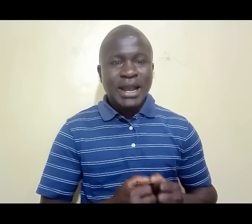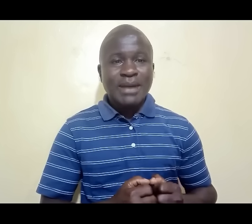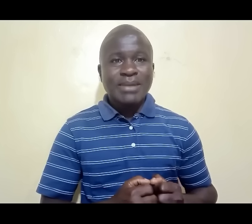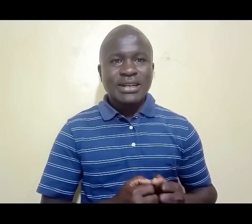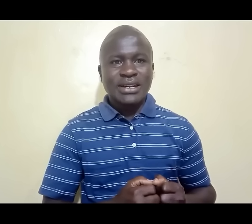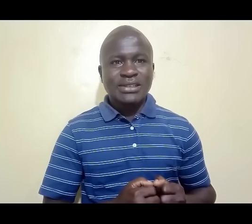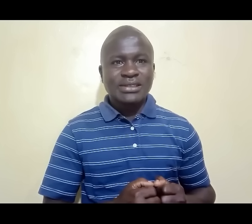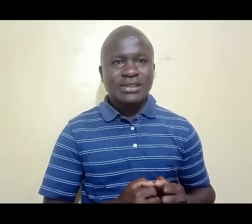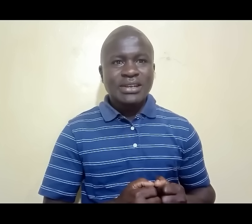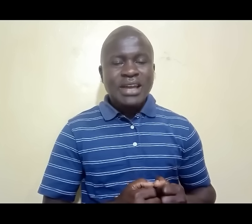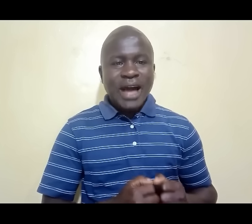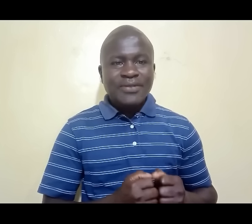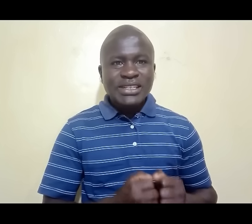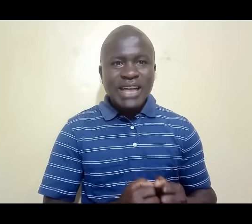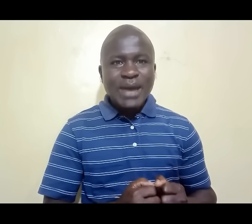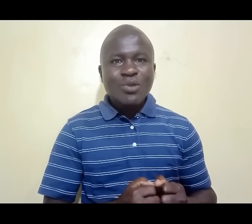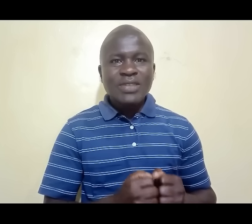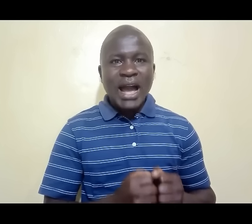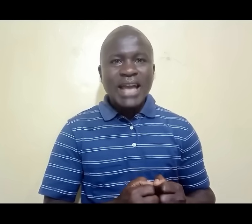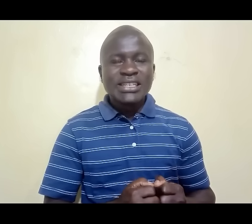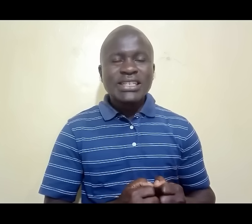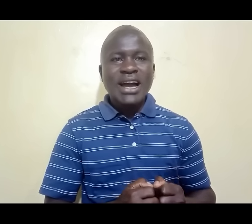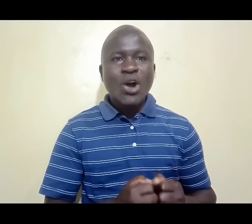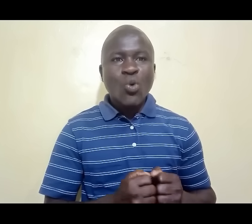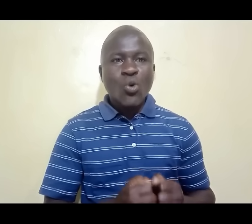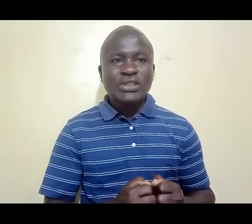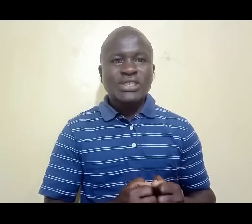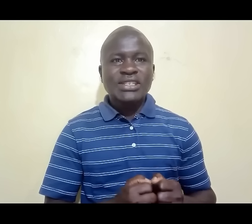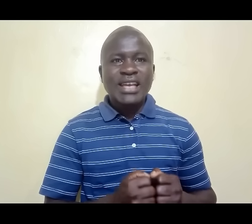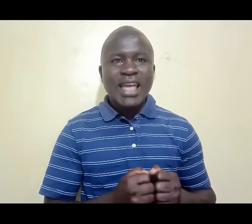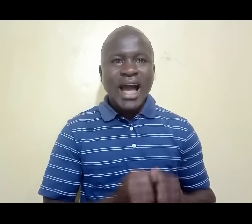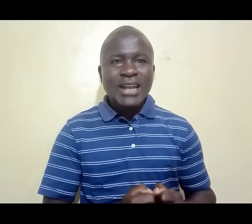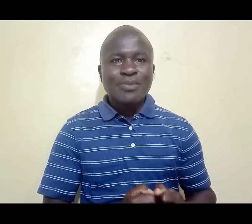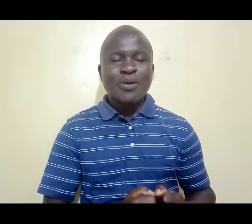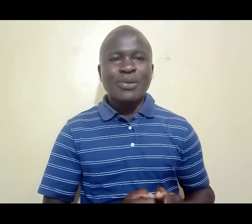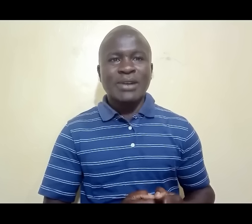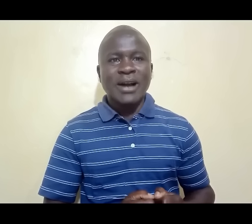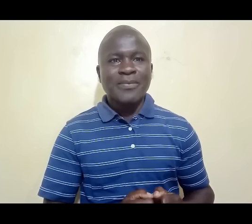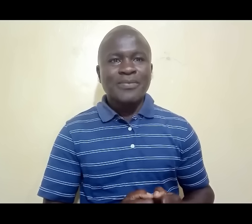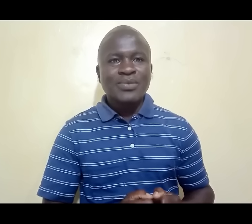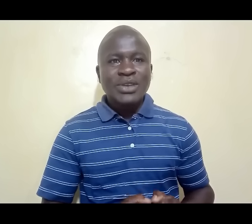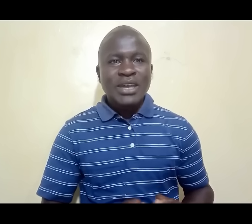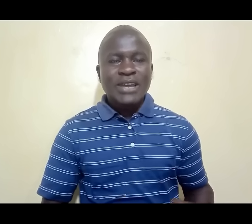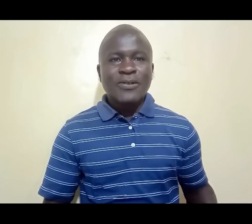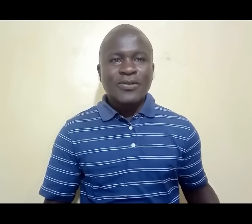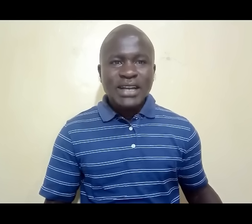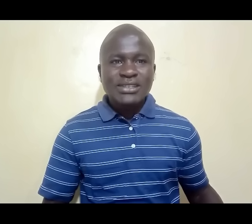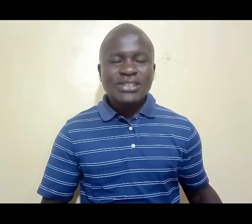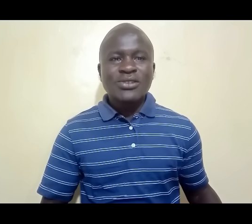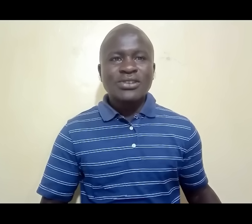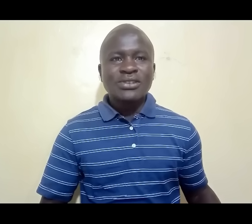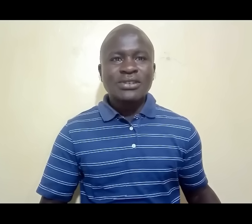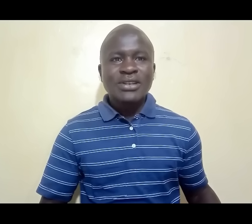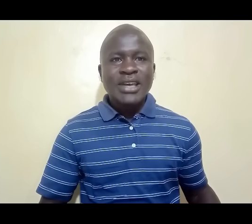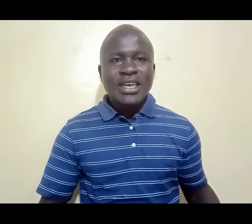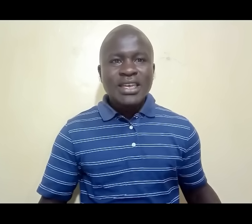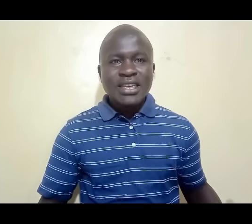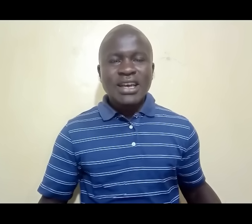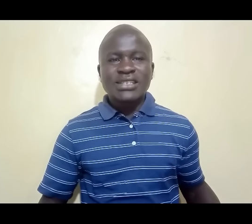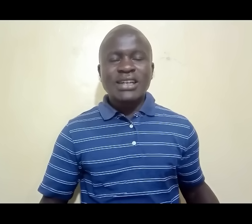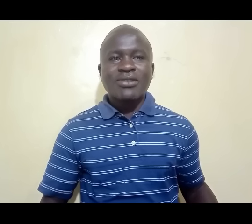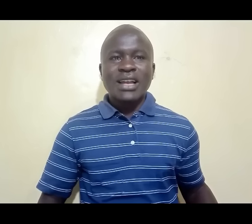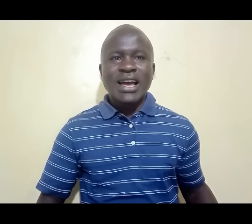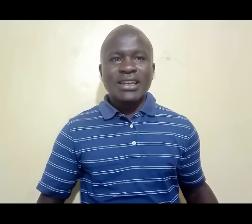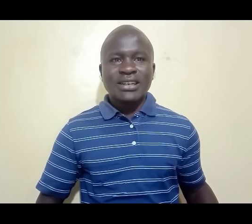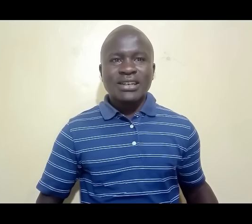the Black Americans, at the time when the idea was unpopular. And for that reason,